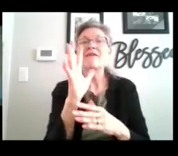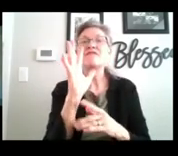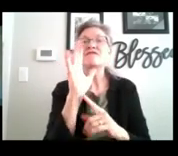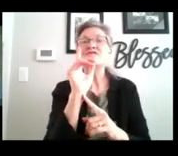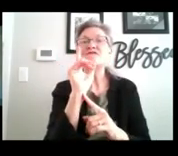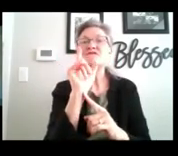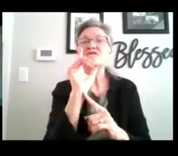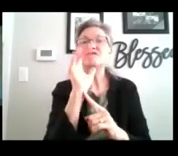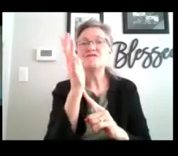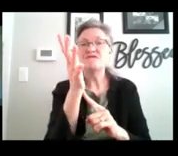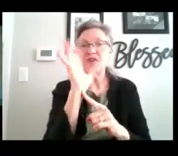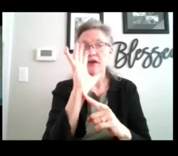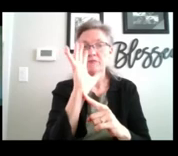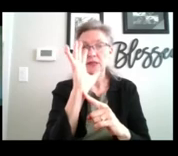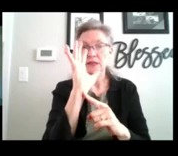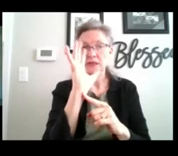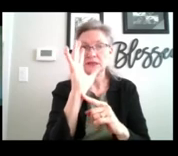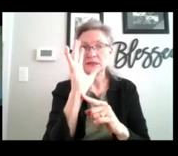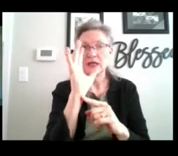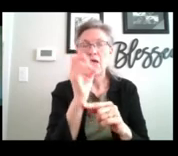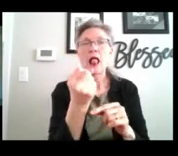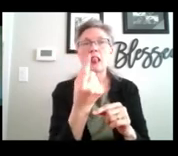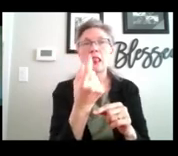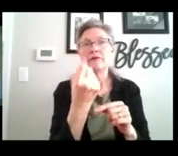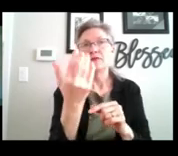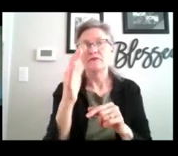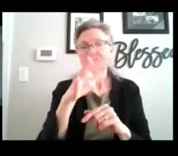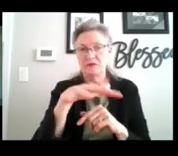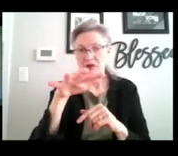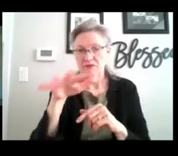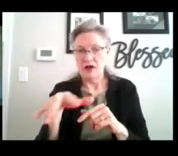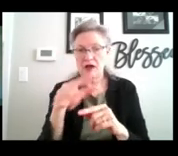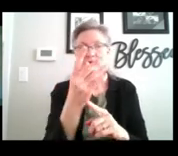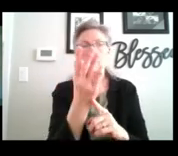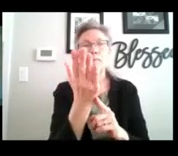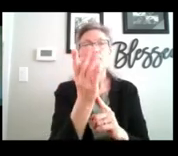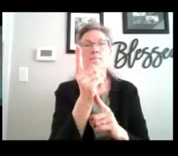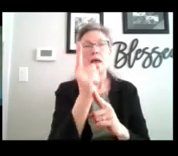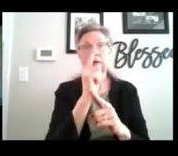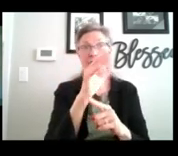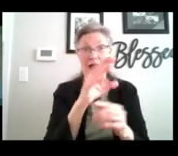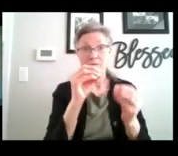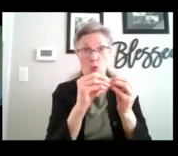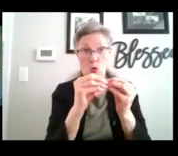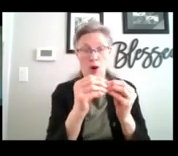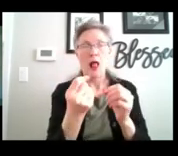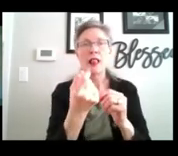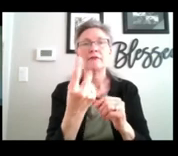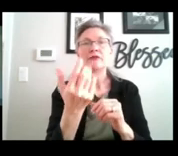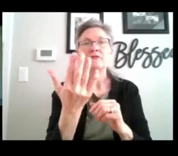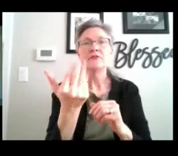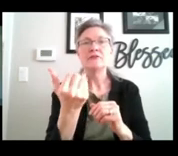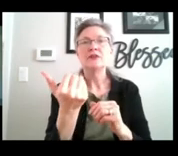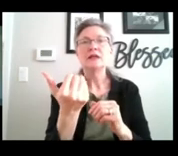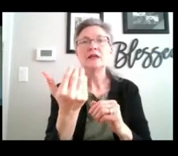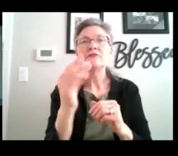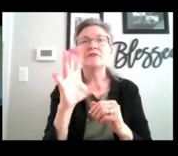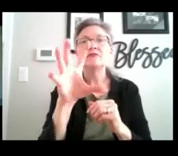probably know is 11:55, and then another 5, which would be 11:50, and then